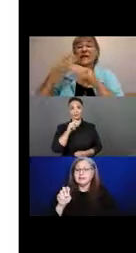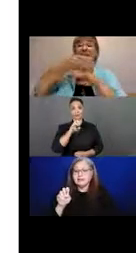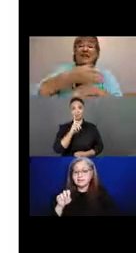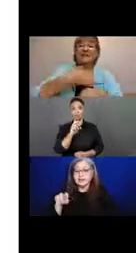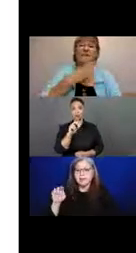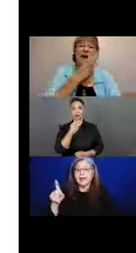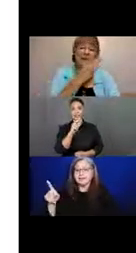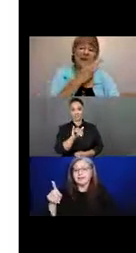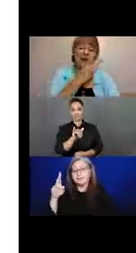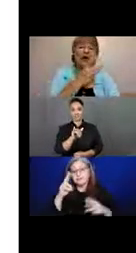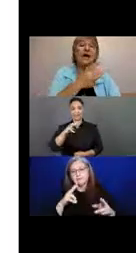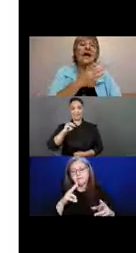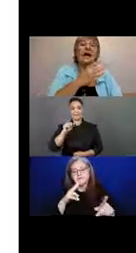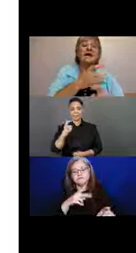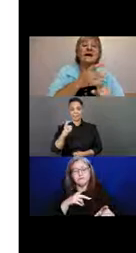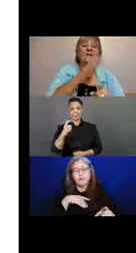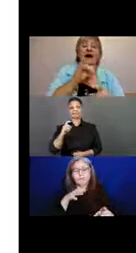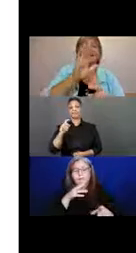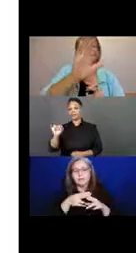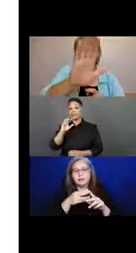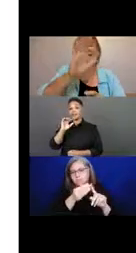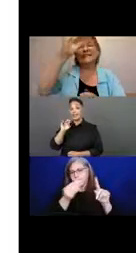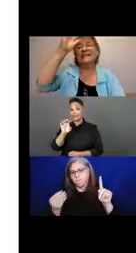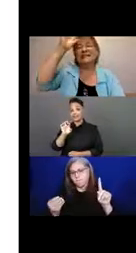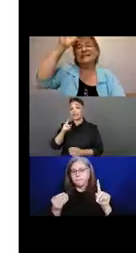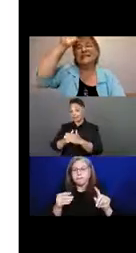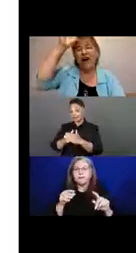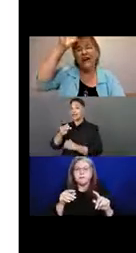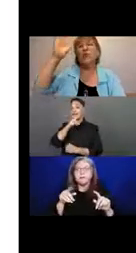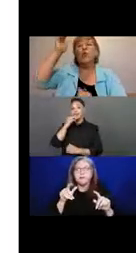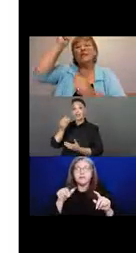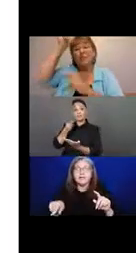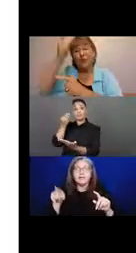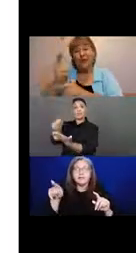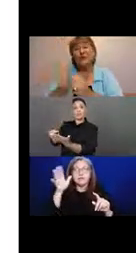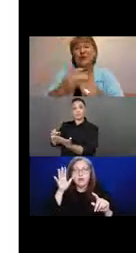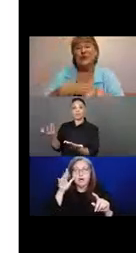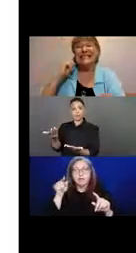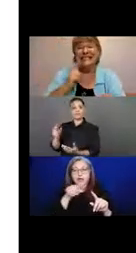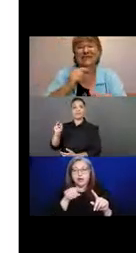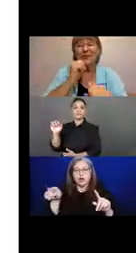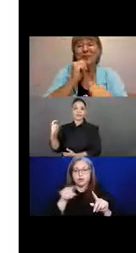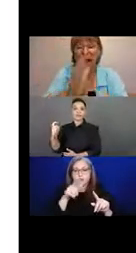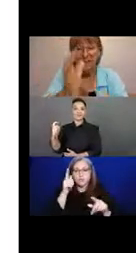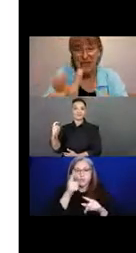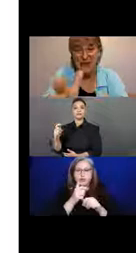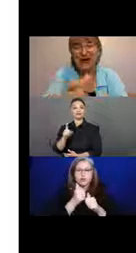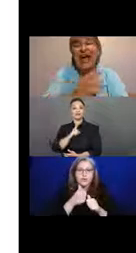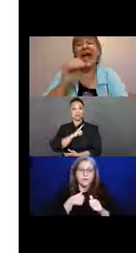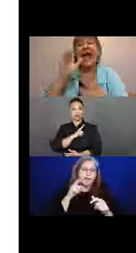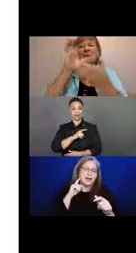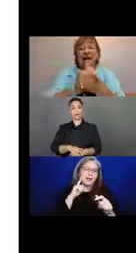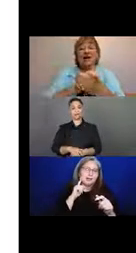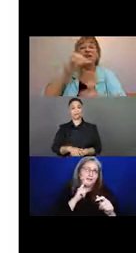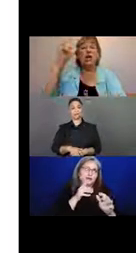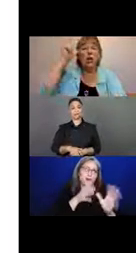was named after my mother by his father was brothers with my deaf grandmother